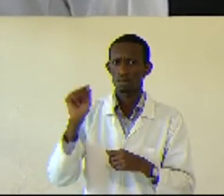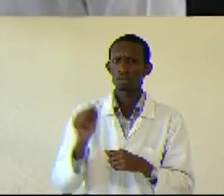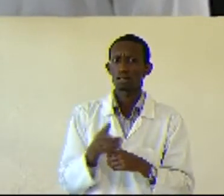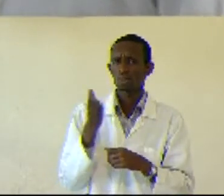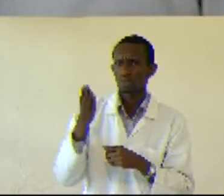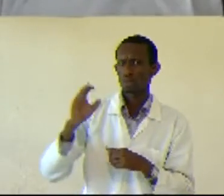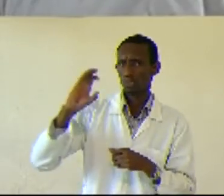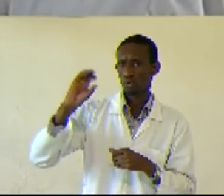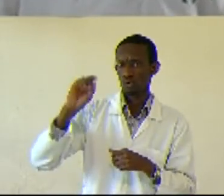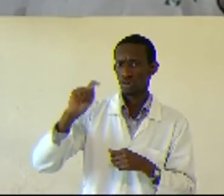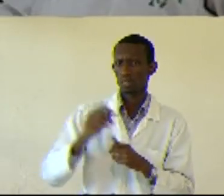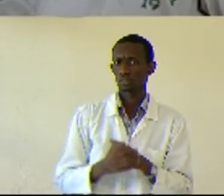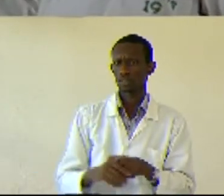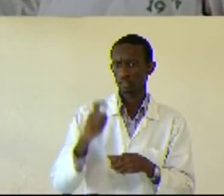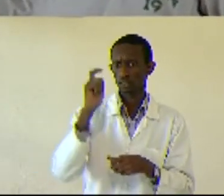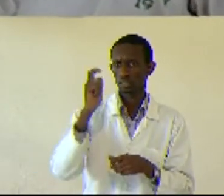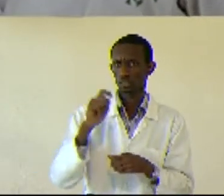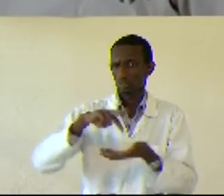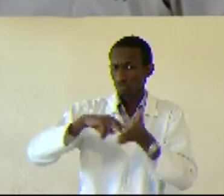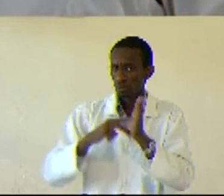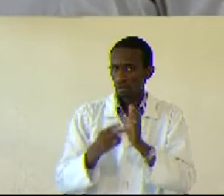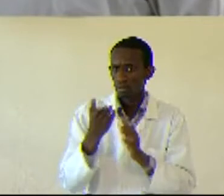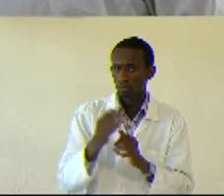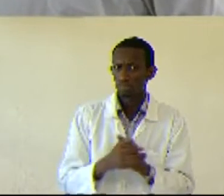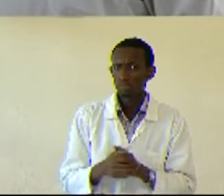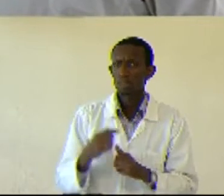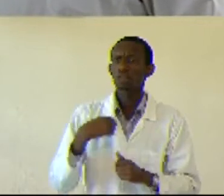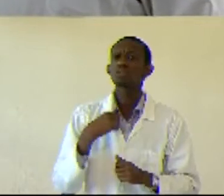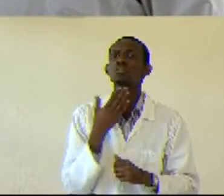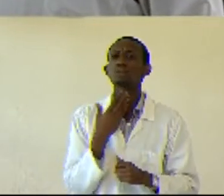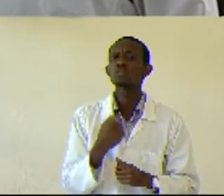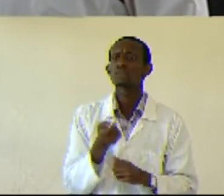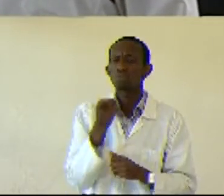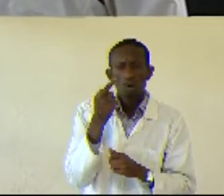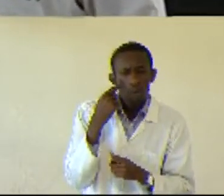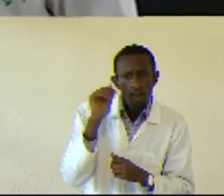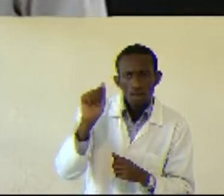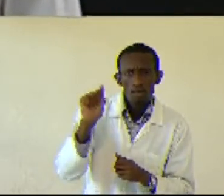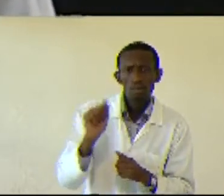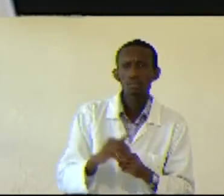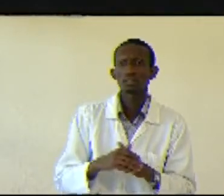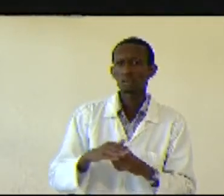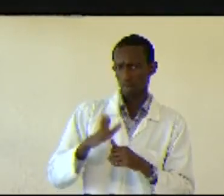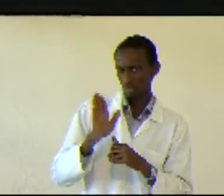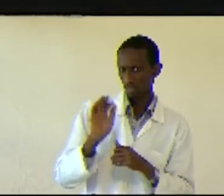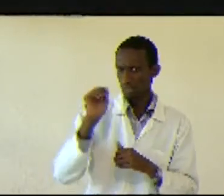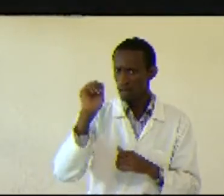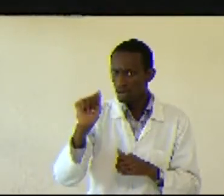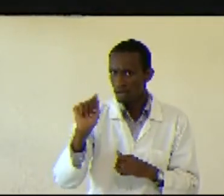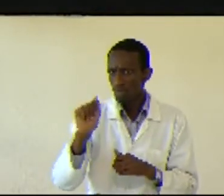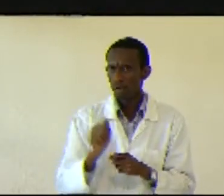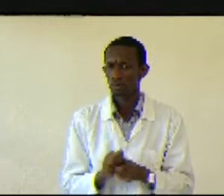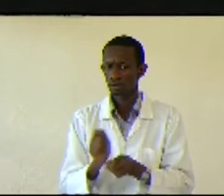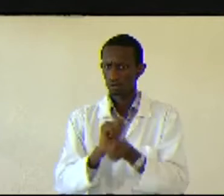cotan x. Means that for me, I need the value of a, and a is the coefficient